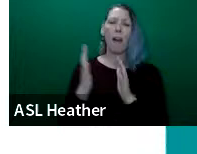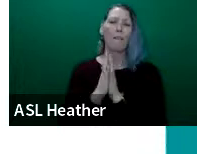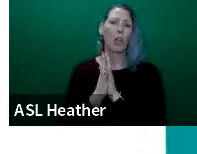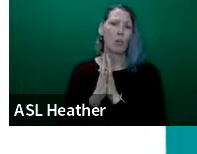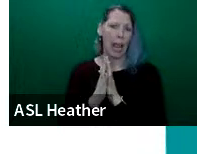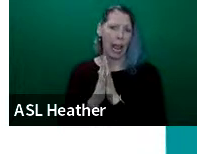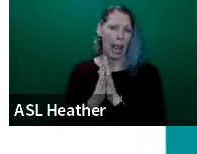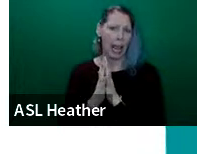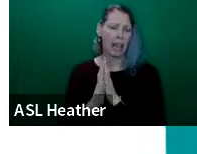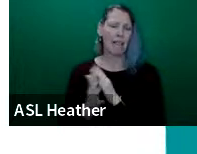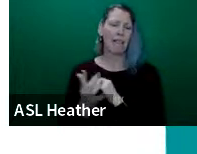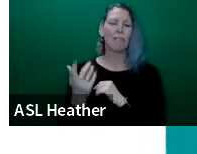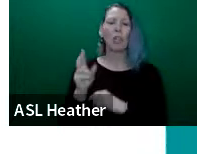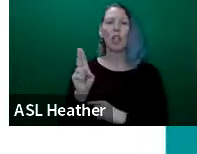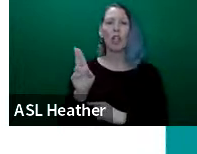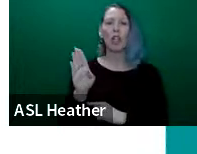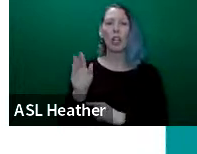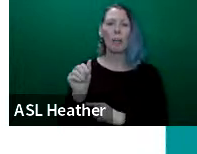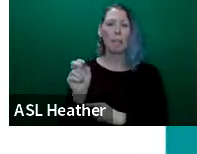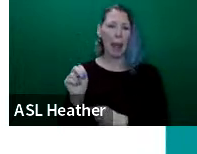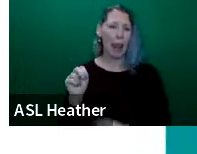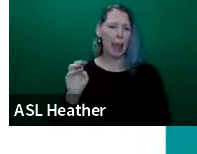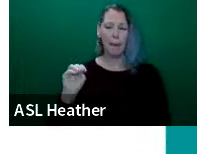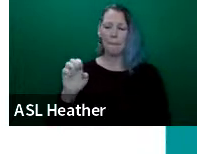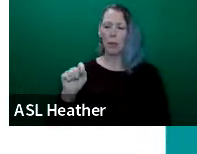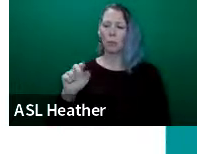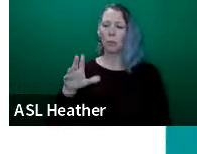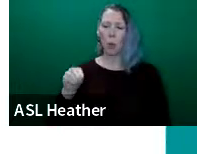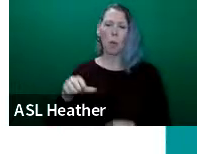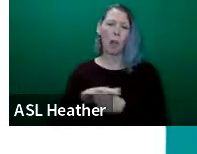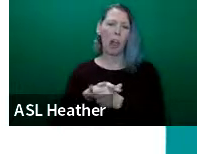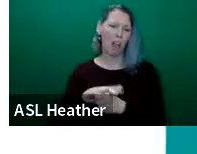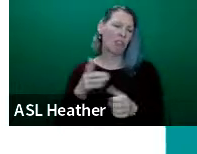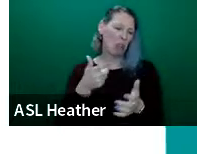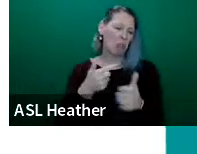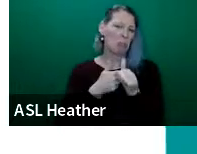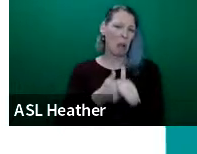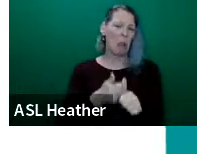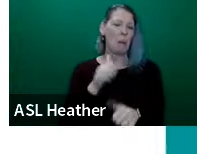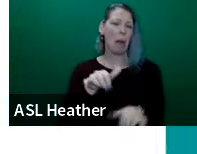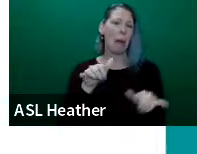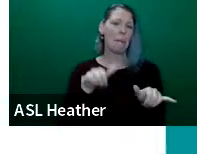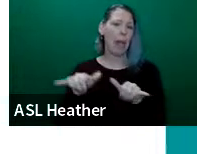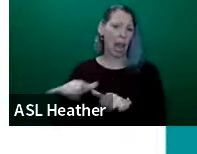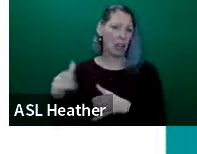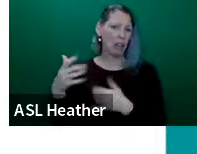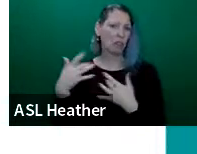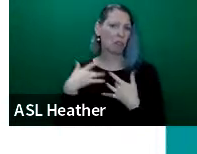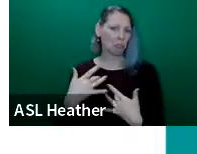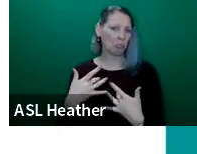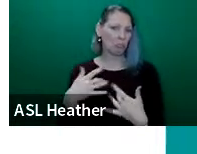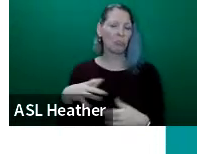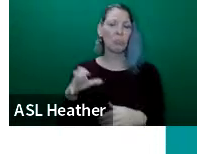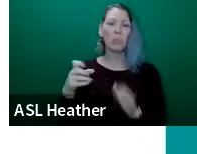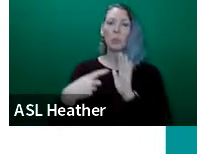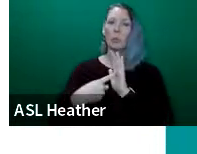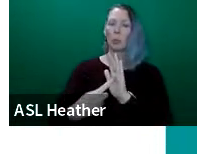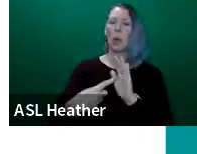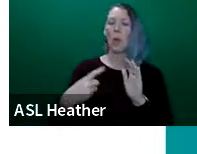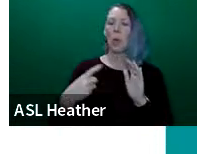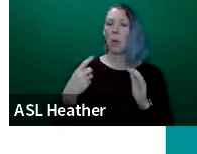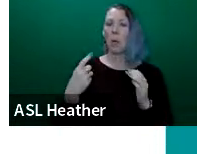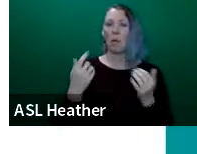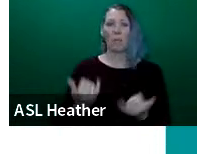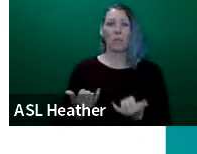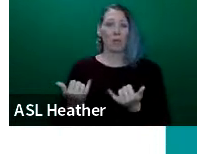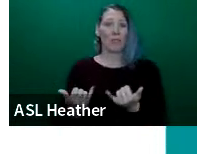in urban metro areas. So it's kind of following those same patterns. So we just kind of wanted to show how the volumes are today